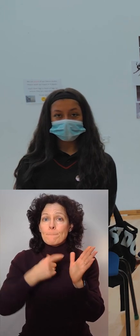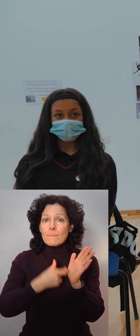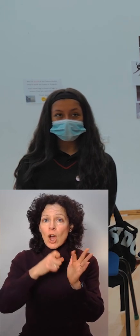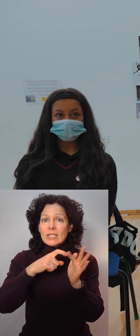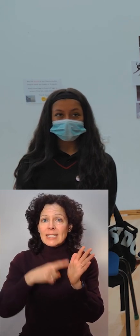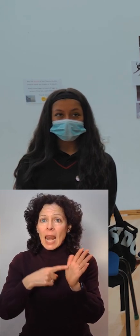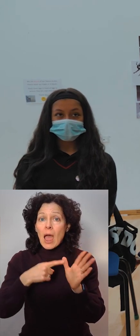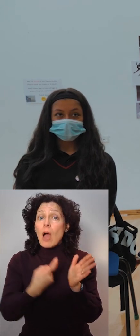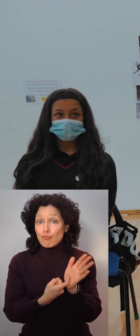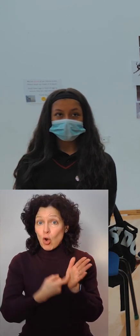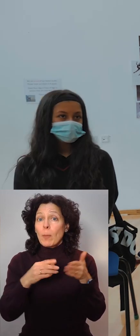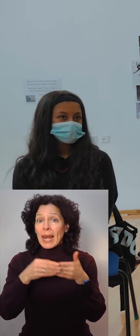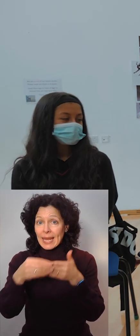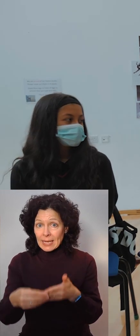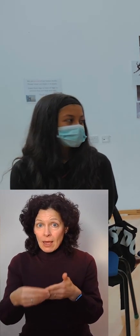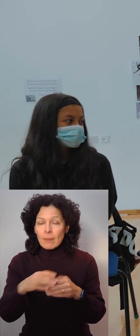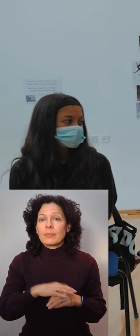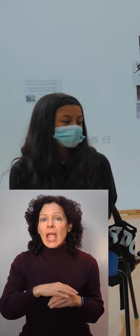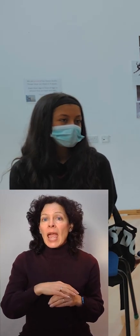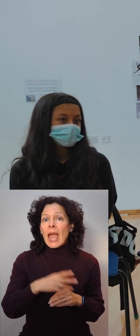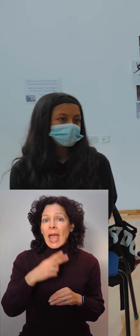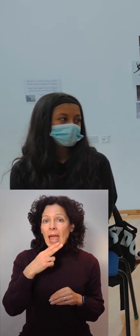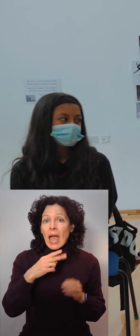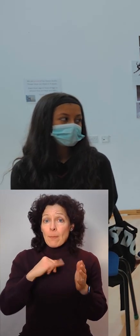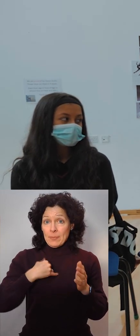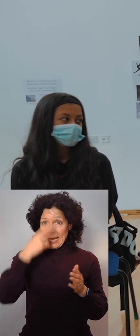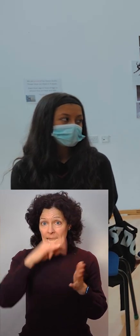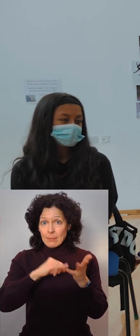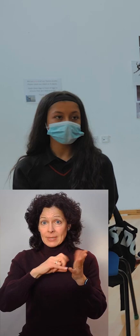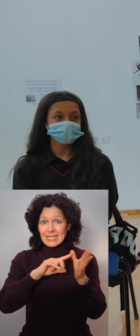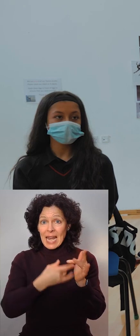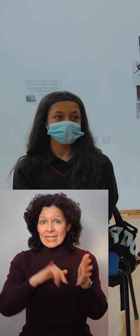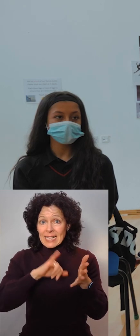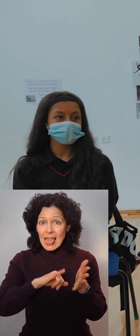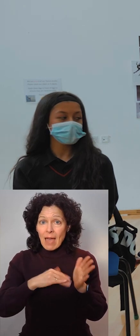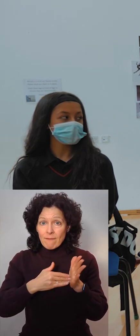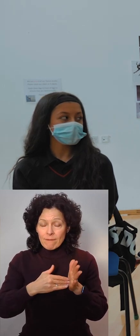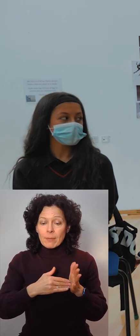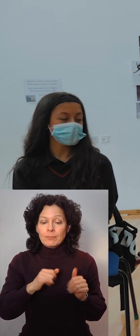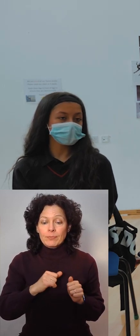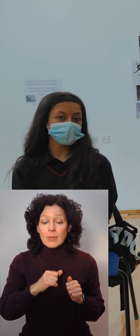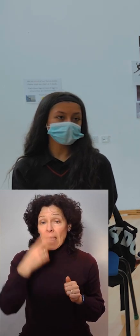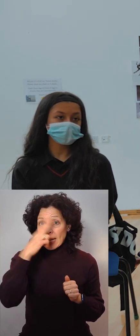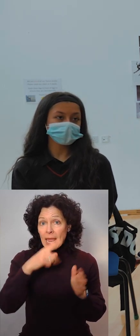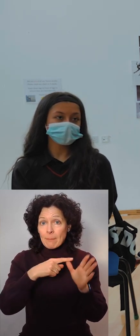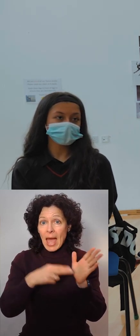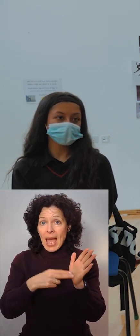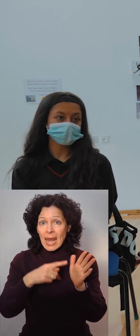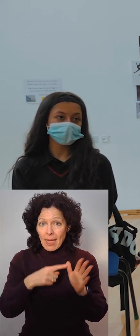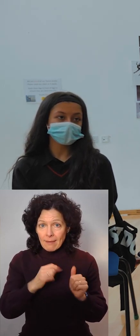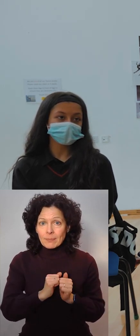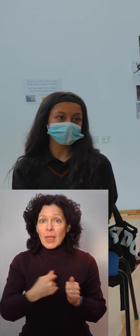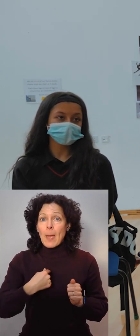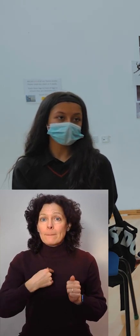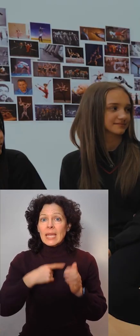is Ladislav and I'm in year 8. Hi, my name is Anna and I'm in year 9. Hi, my name is Jasmina. I'm in year 8 and I'm